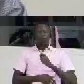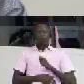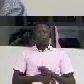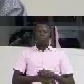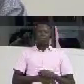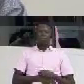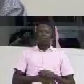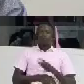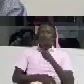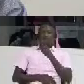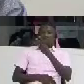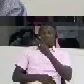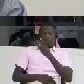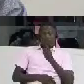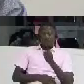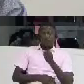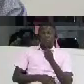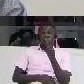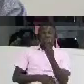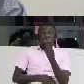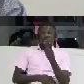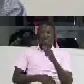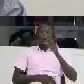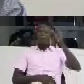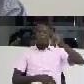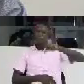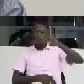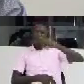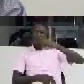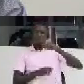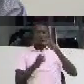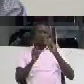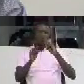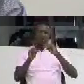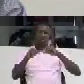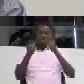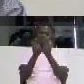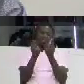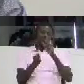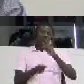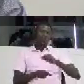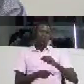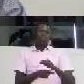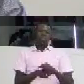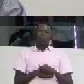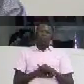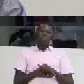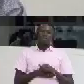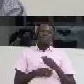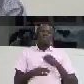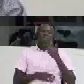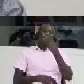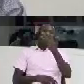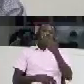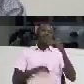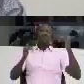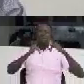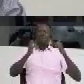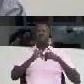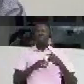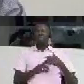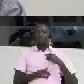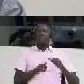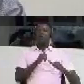32 were perpetrators and alleged perpetrators. The 9th session was yet another phase of